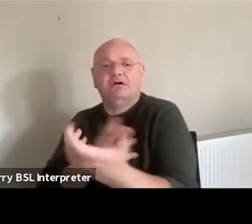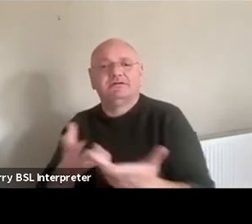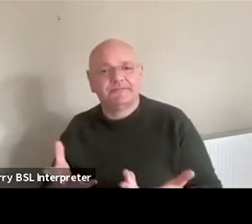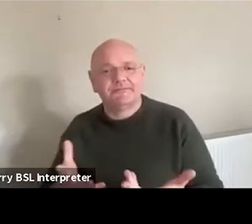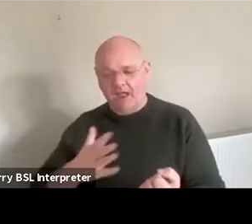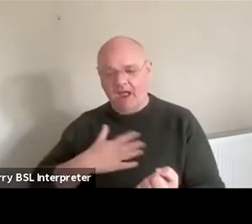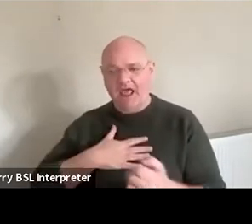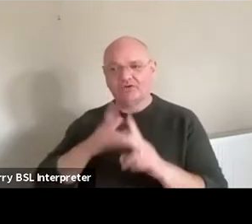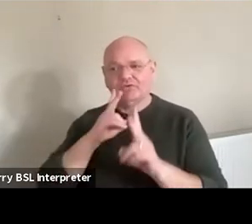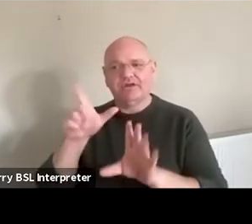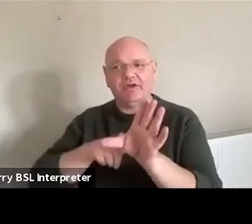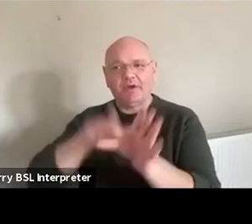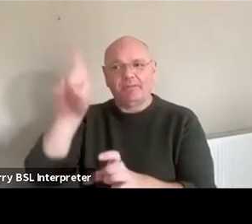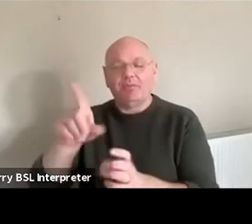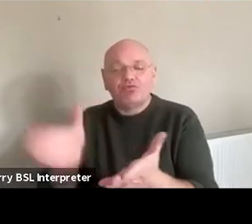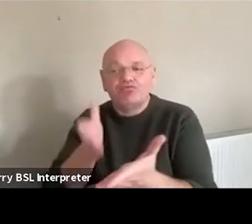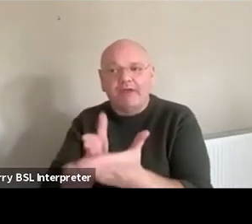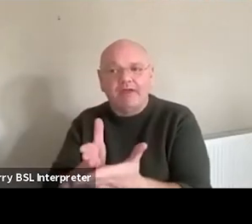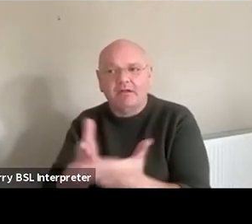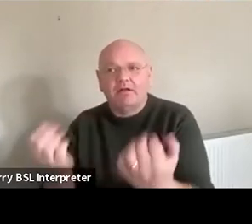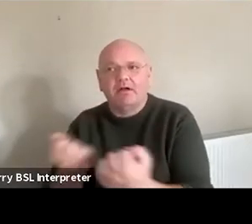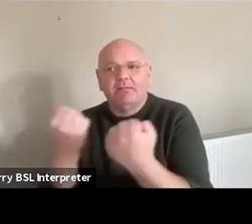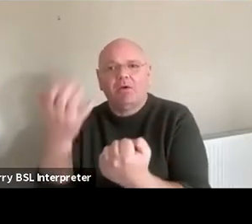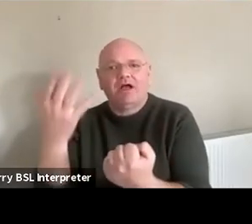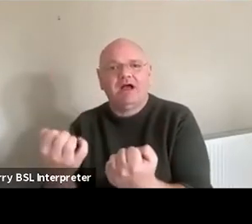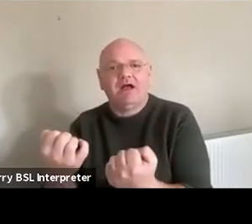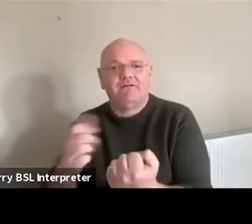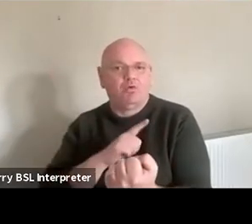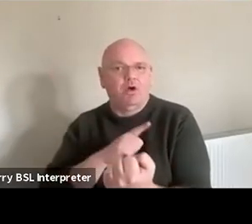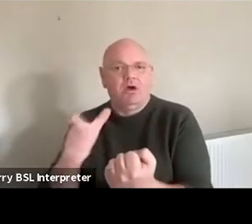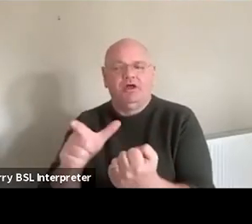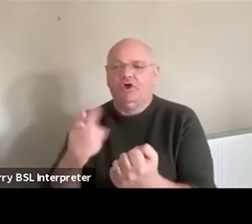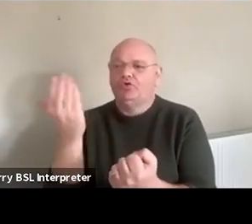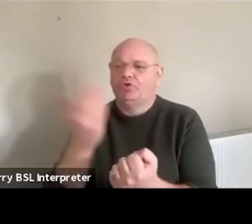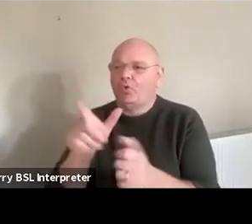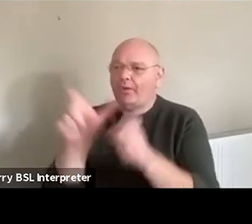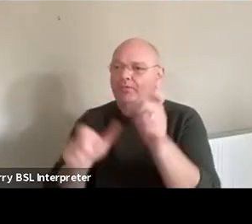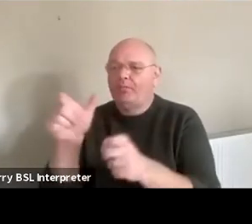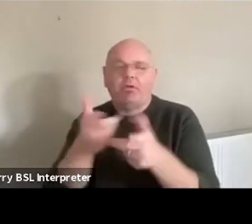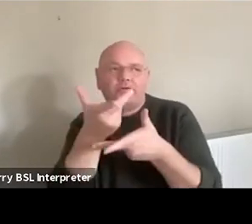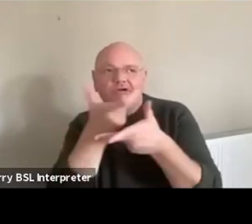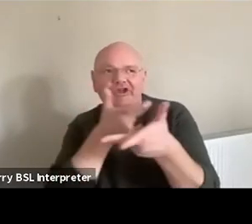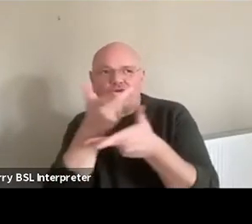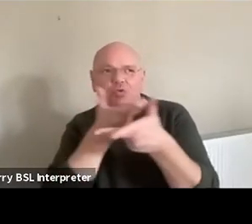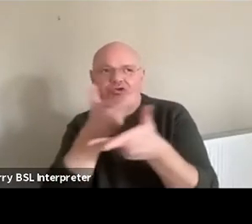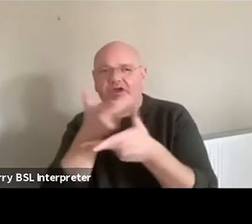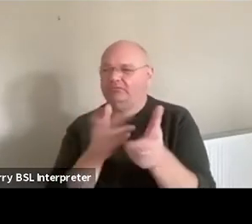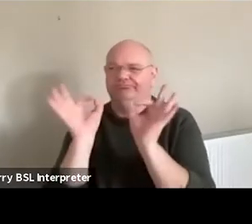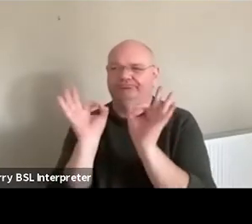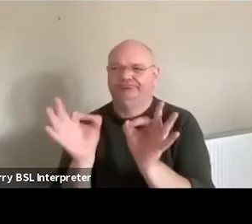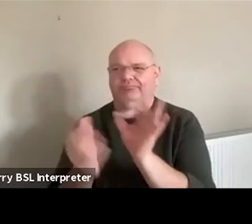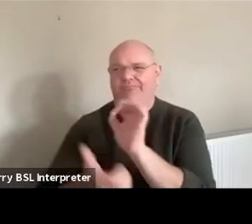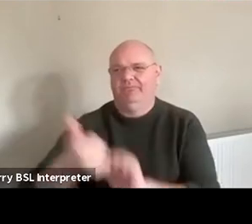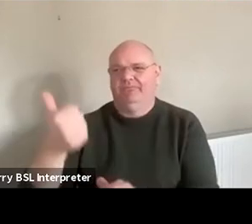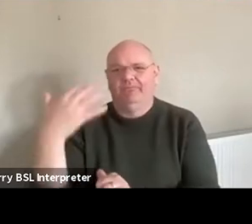have real power. And they're incredible negotiators. School pupils are incredible negotiators with council leaders and businesses. Because they